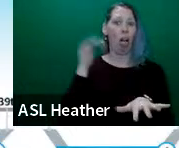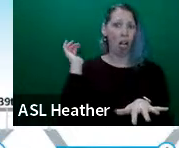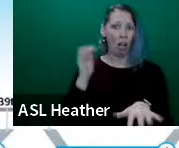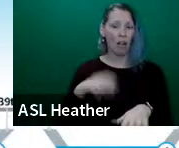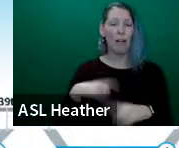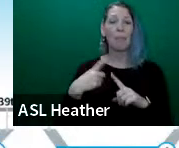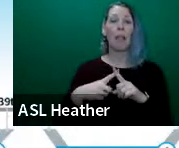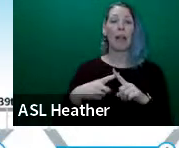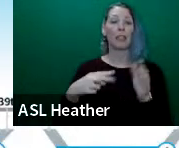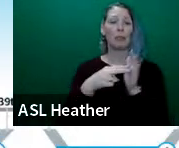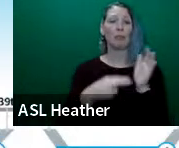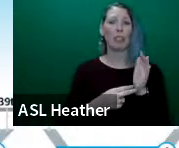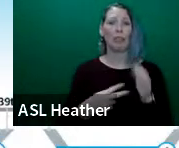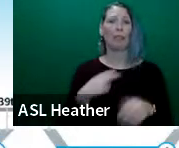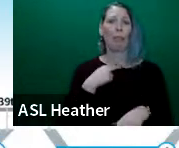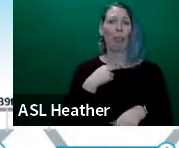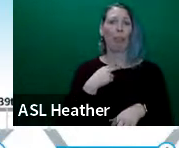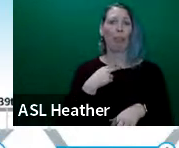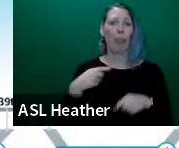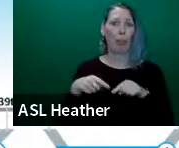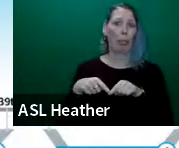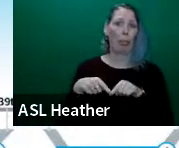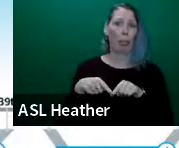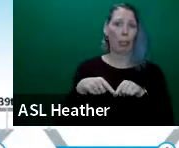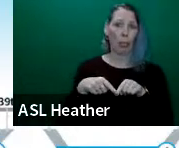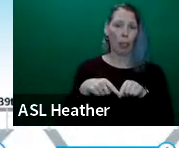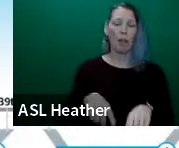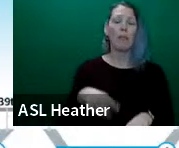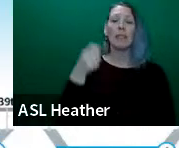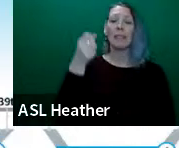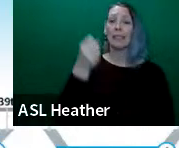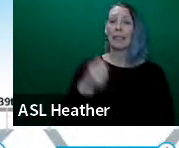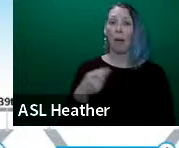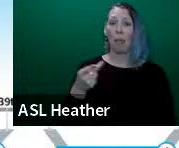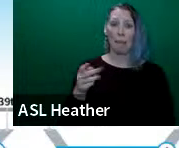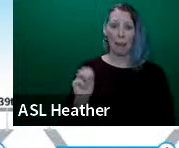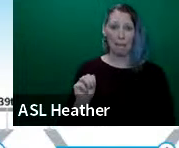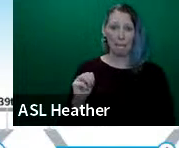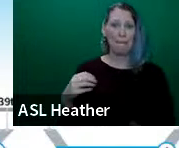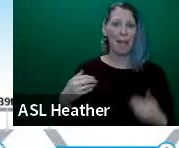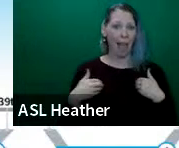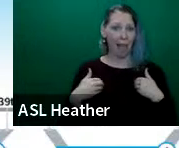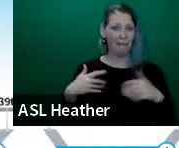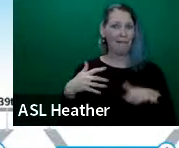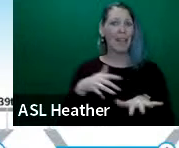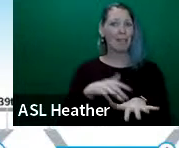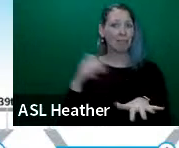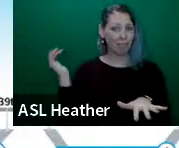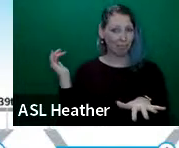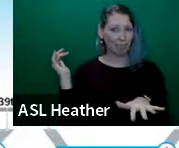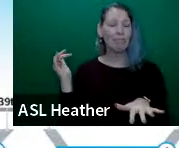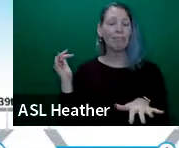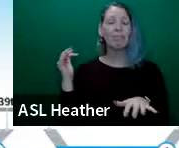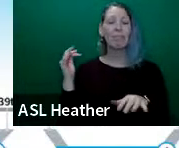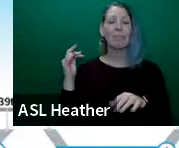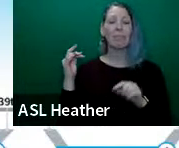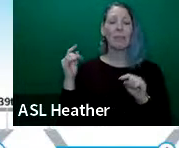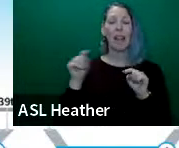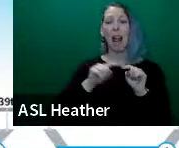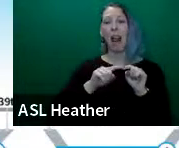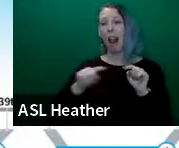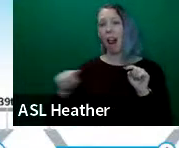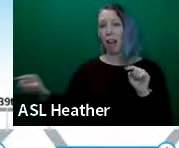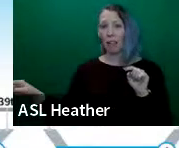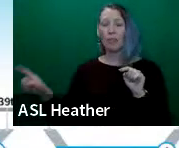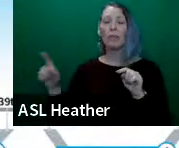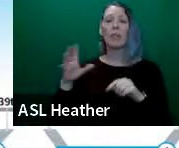at the bridge. In the off-peak period, southbound PM, you also have congestion and no build backing up from downstream, as well